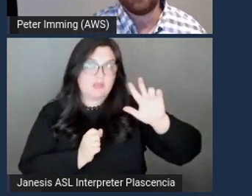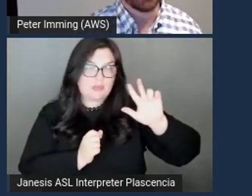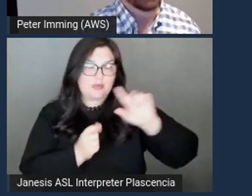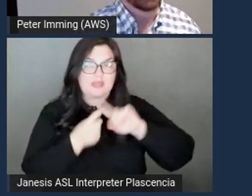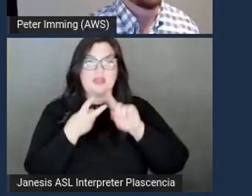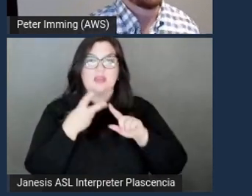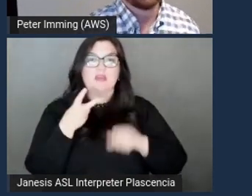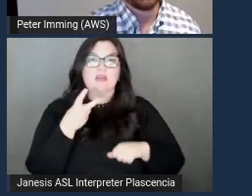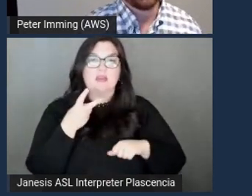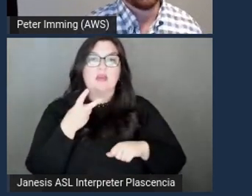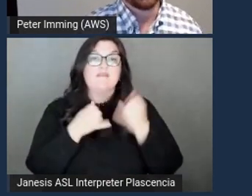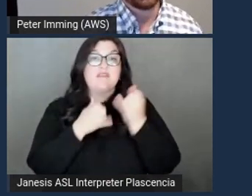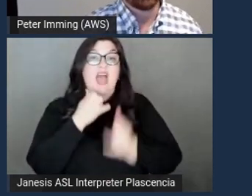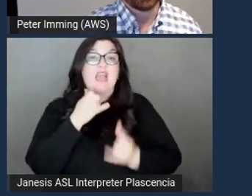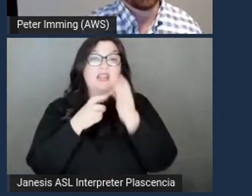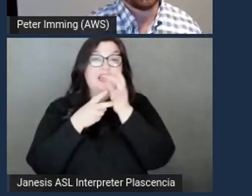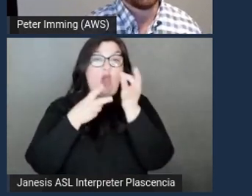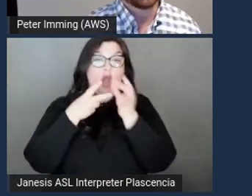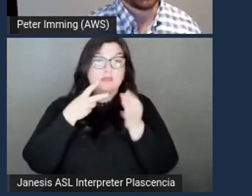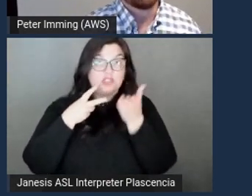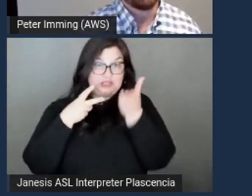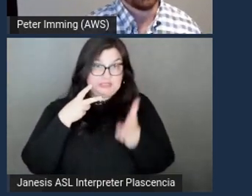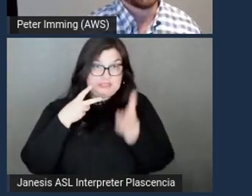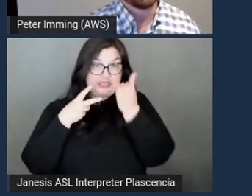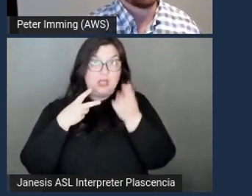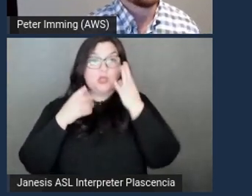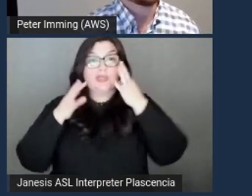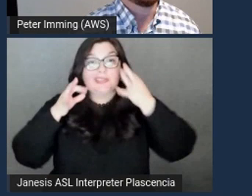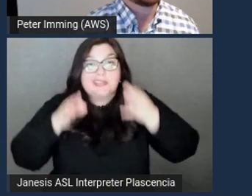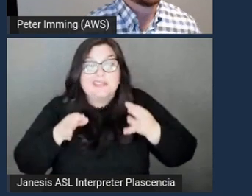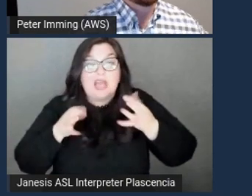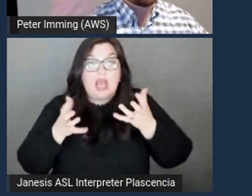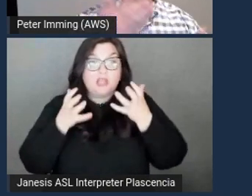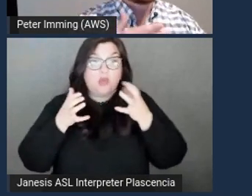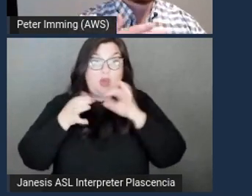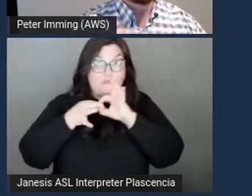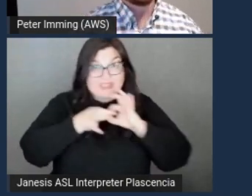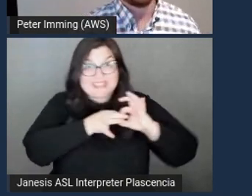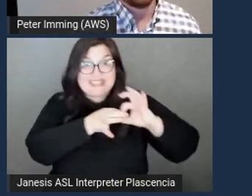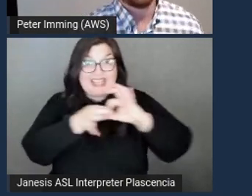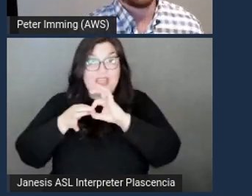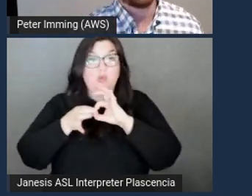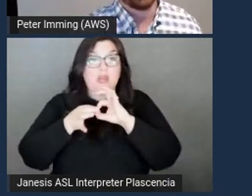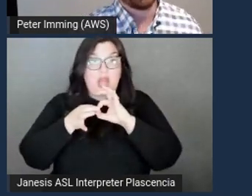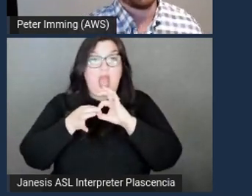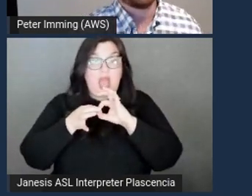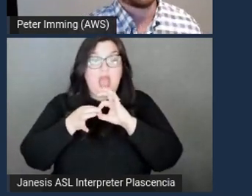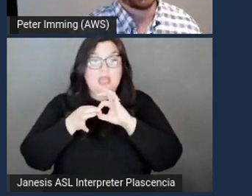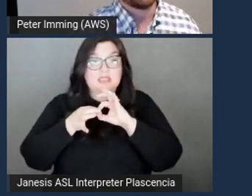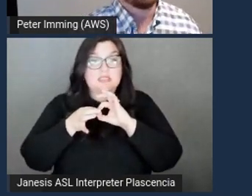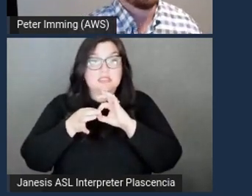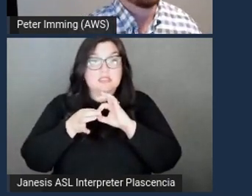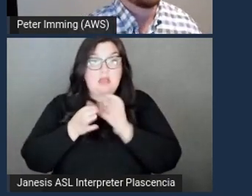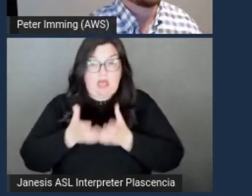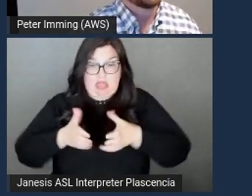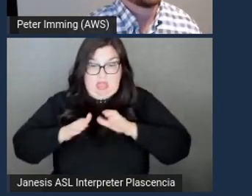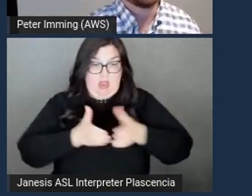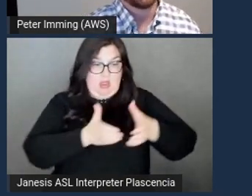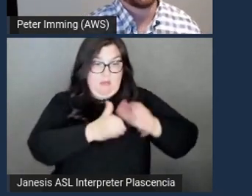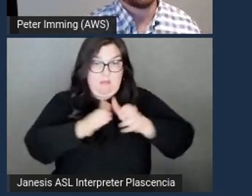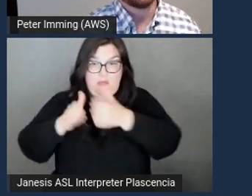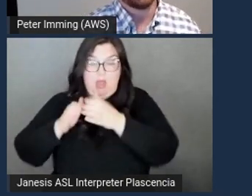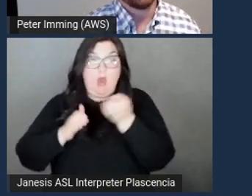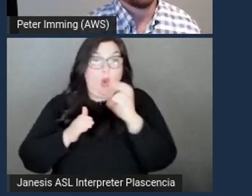finally, here are our options. This is where we decide if we want to synchronize the buckets bidirectionally. This is where we decide if we want to